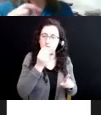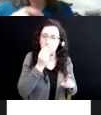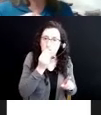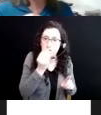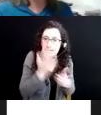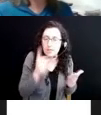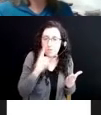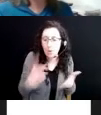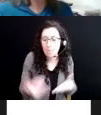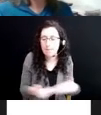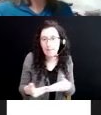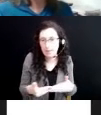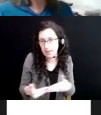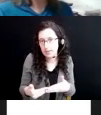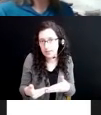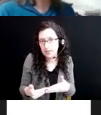the young that they're rearing,